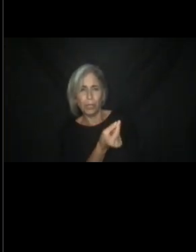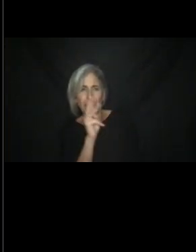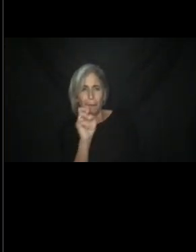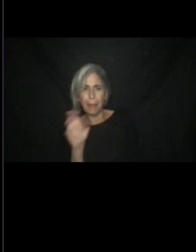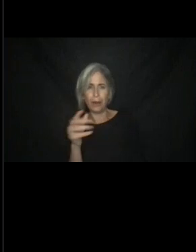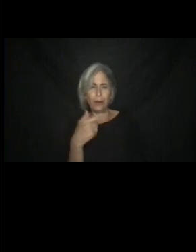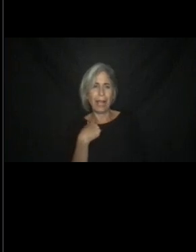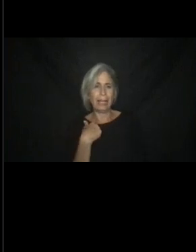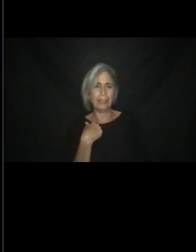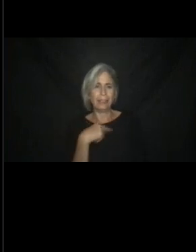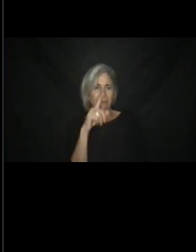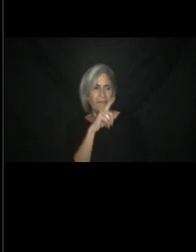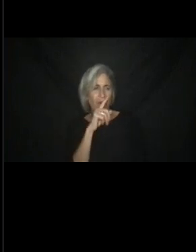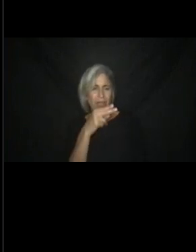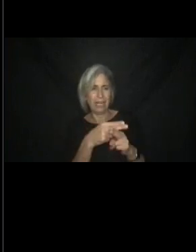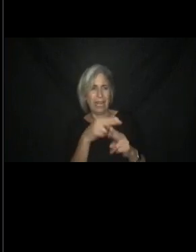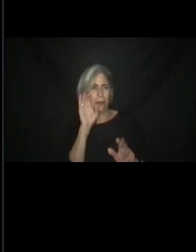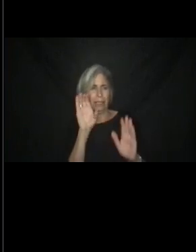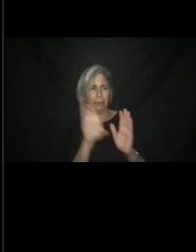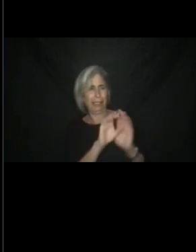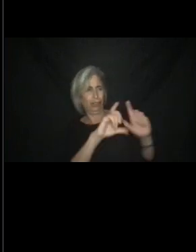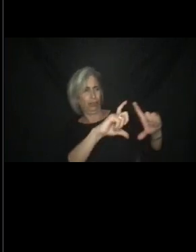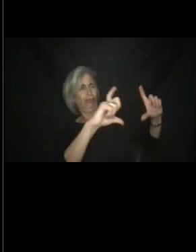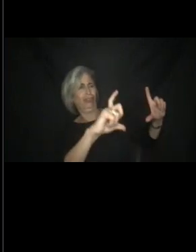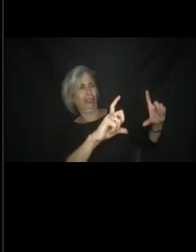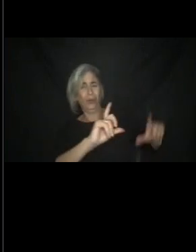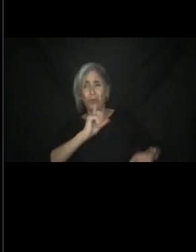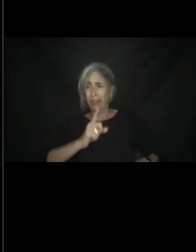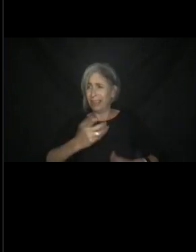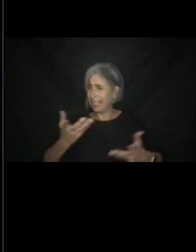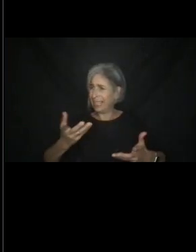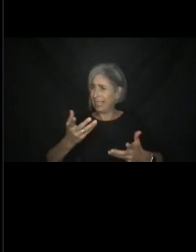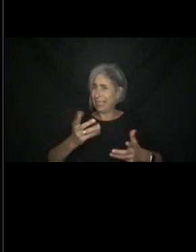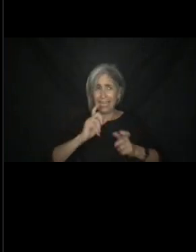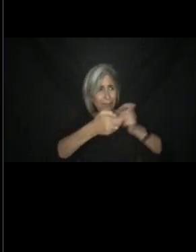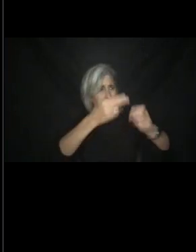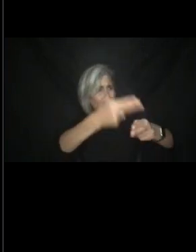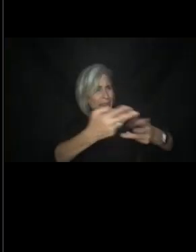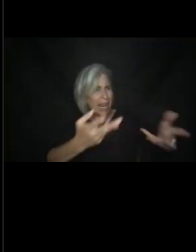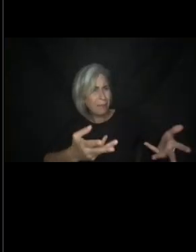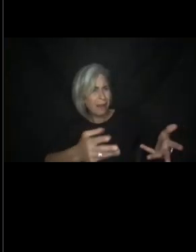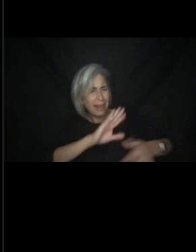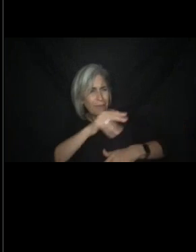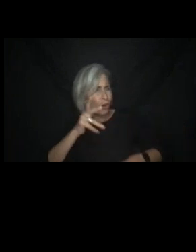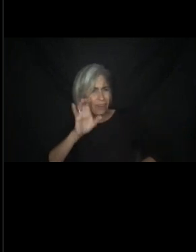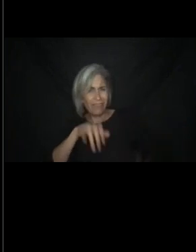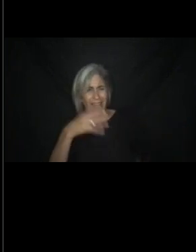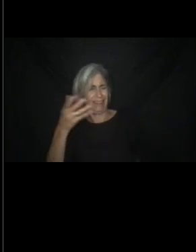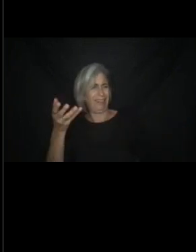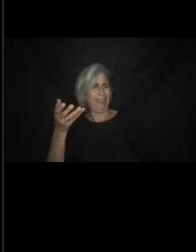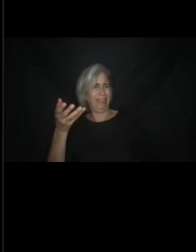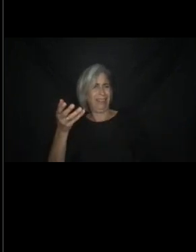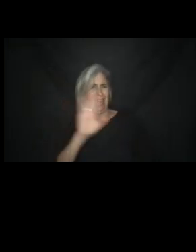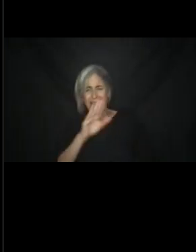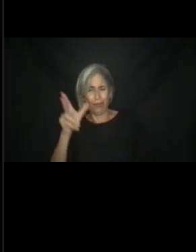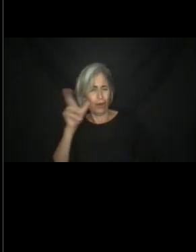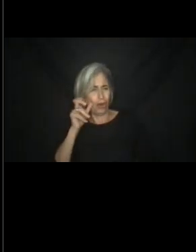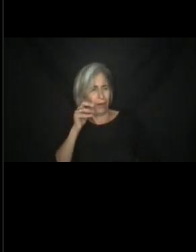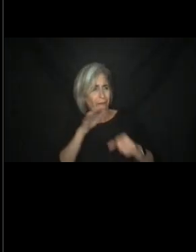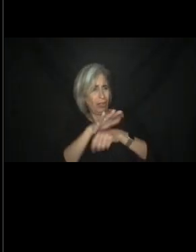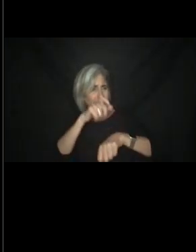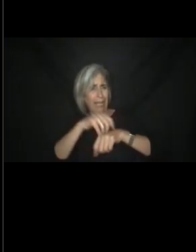a phony name on his picture? Really, Mayor? Why don't you give your name? I never heard of that. I never heard of a